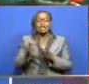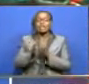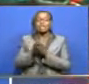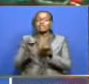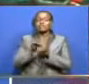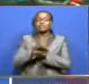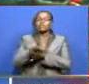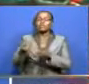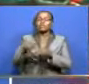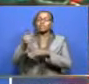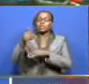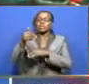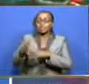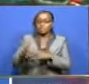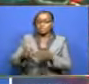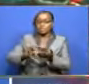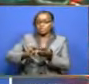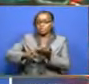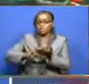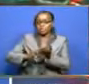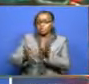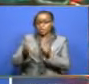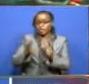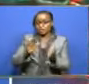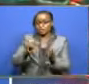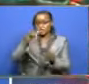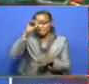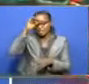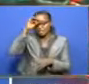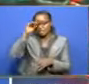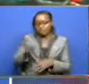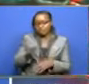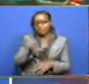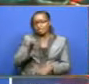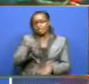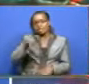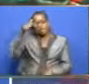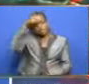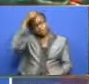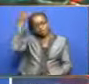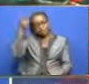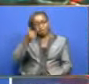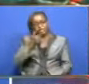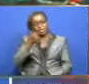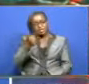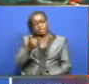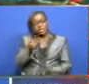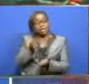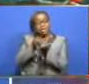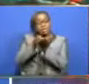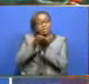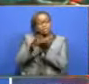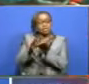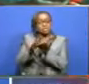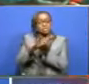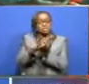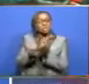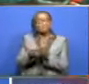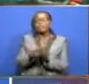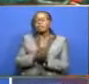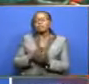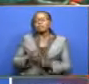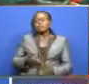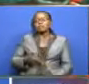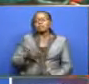Migori County affairs. This comes as the Governor Okoth Obado maintained his purported impeachment was malicious. Achola